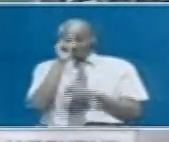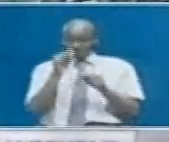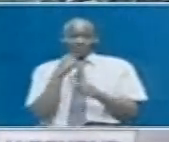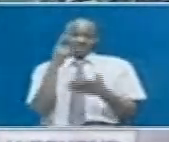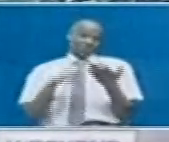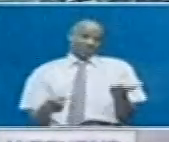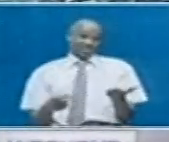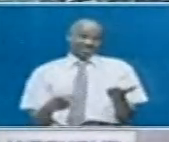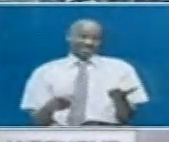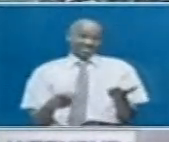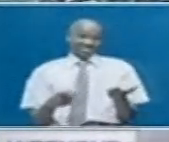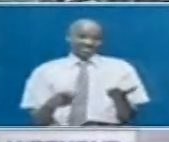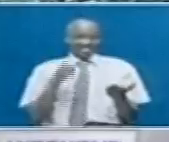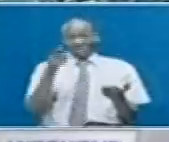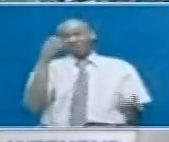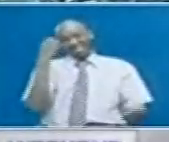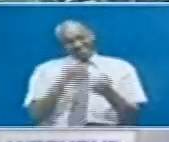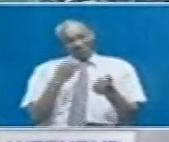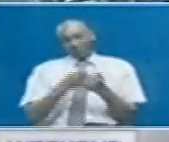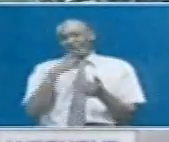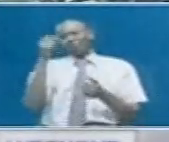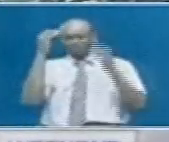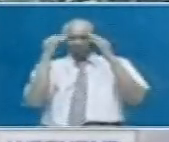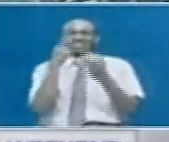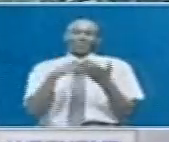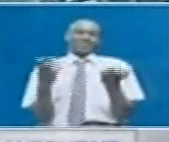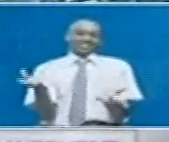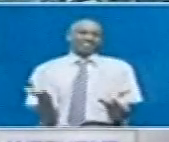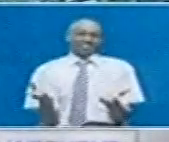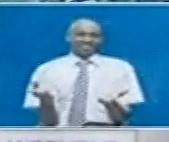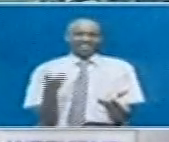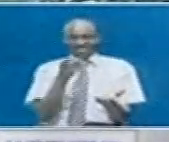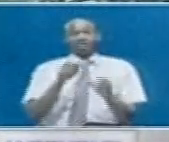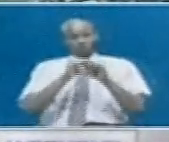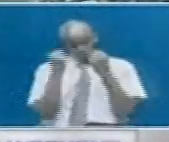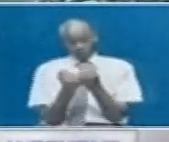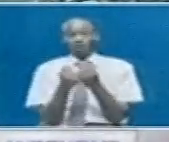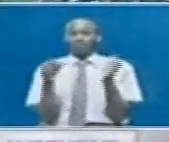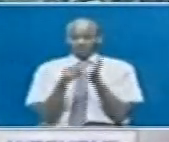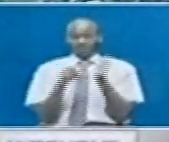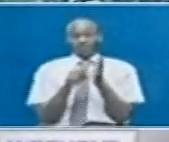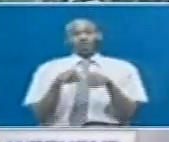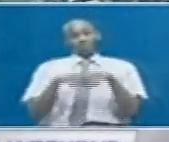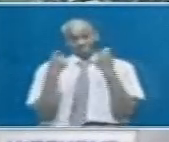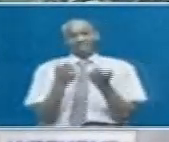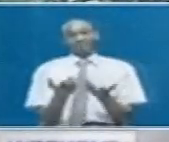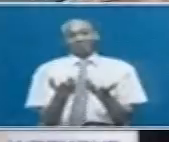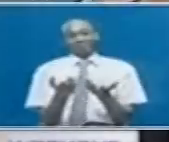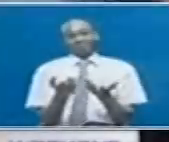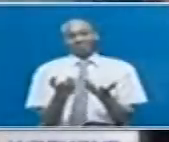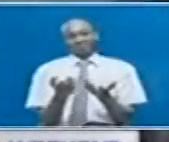says, it's going to be very difficult to hem in these things we call social offenses into the legal process. Very